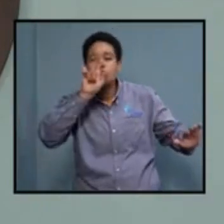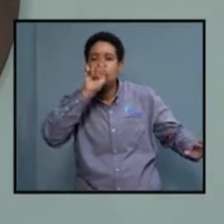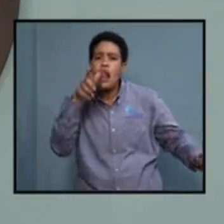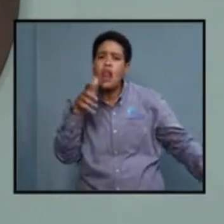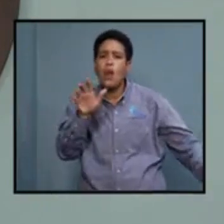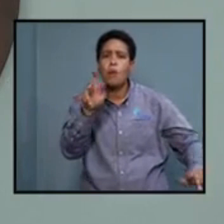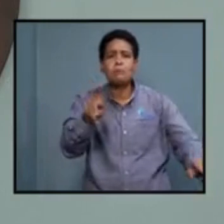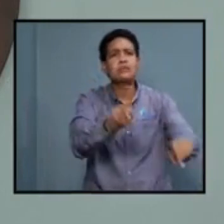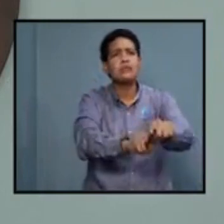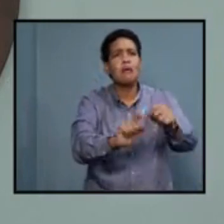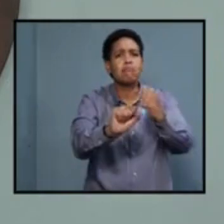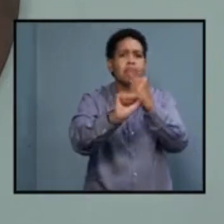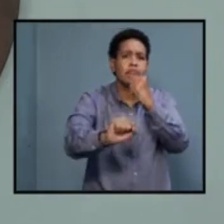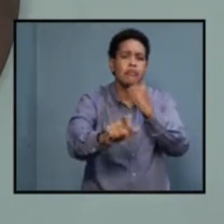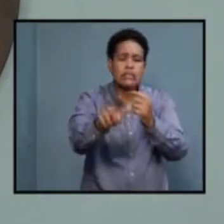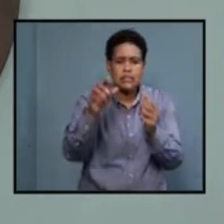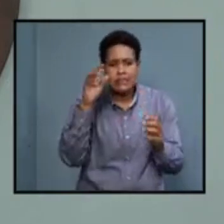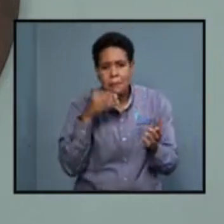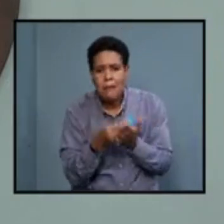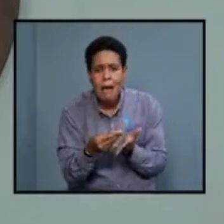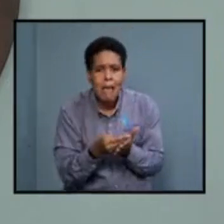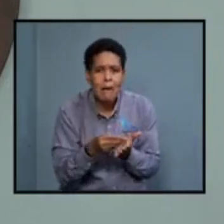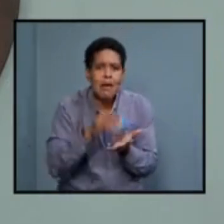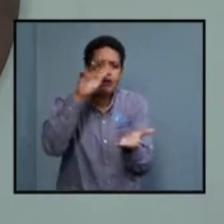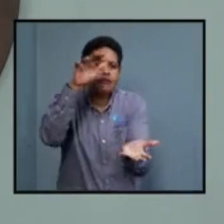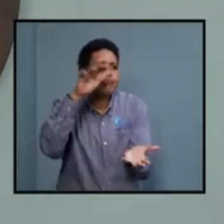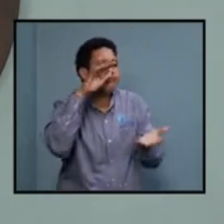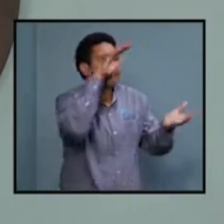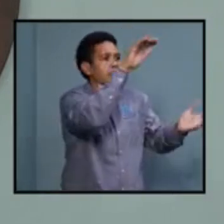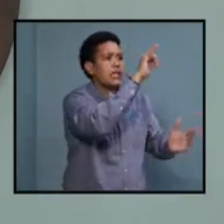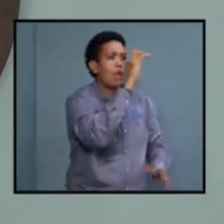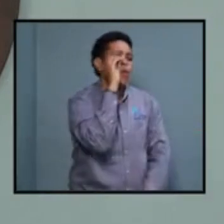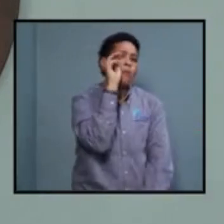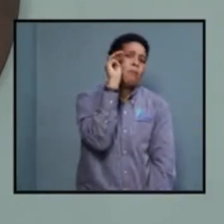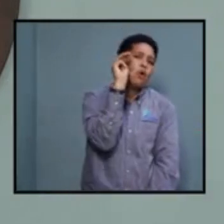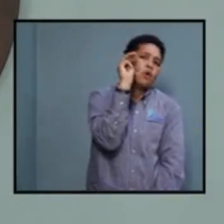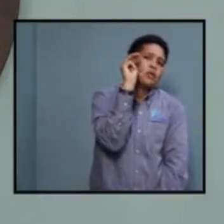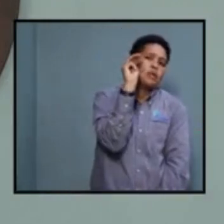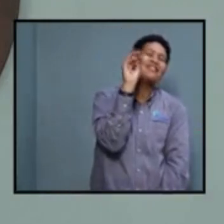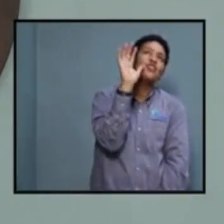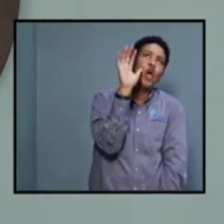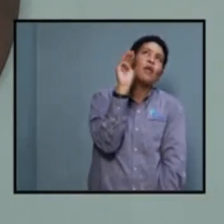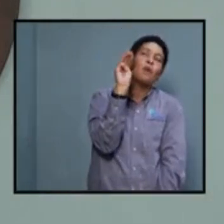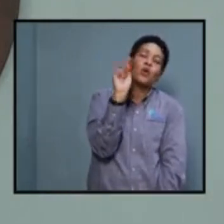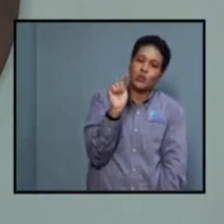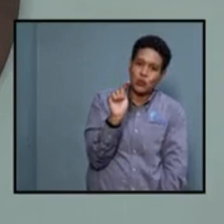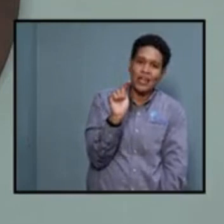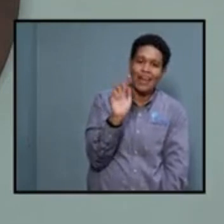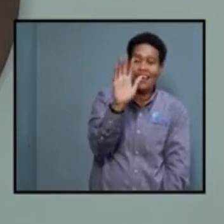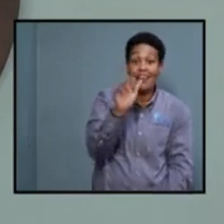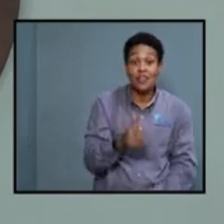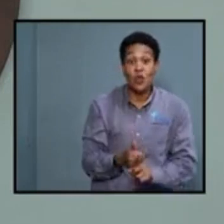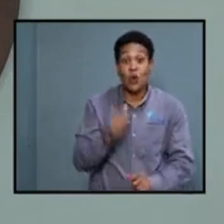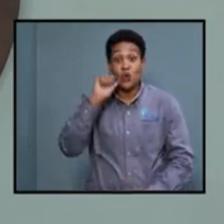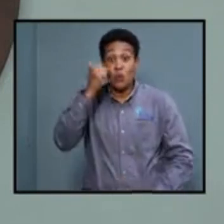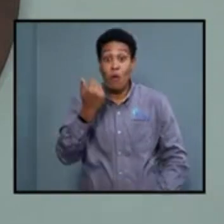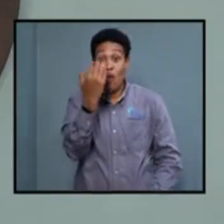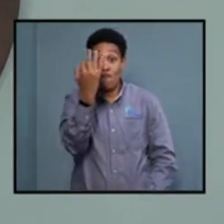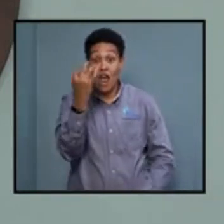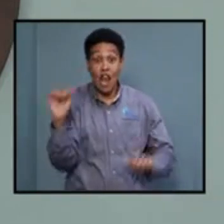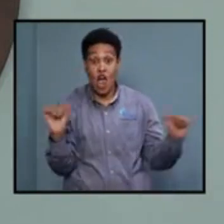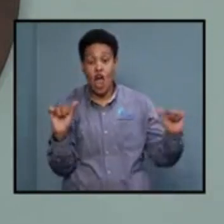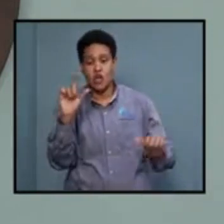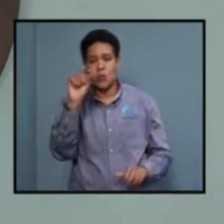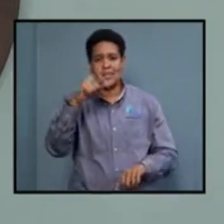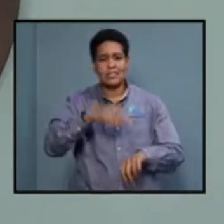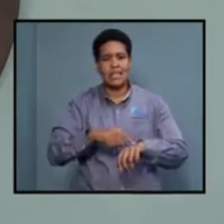persons to be able to stock up for the no movement days so tomorrow friday august 20th